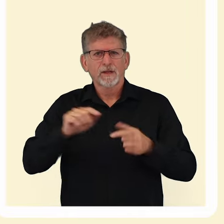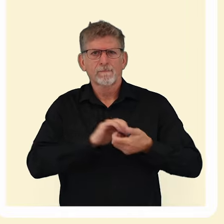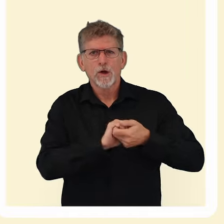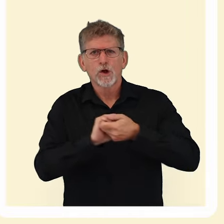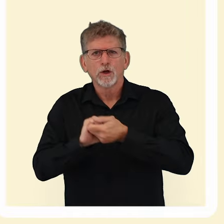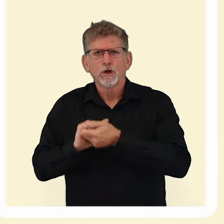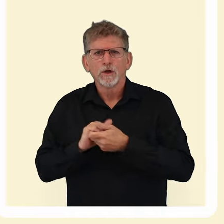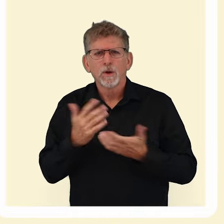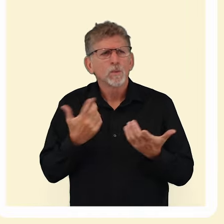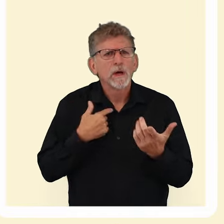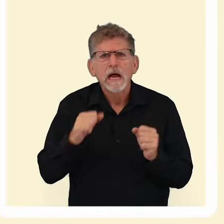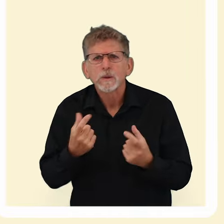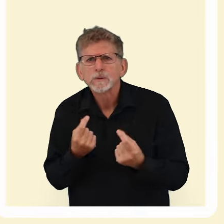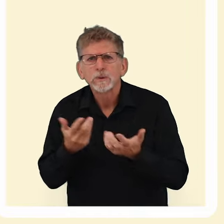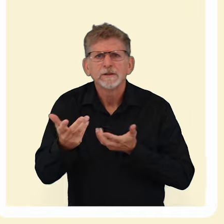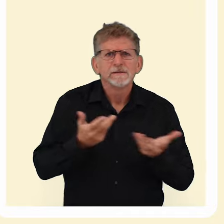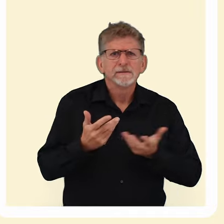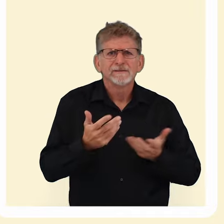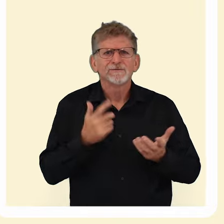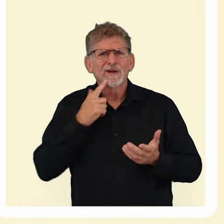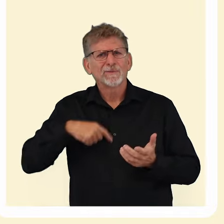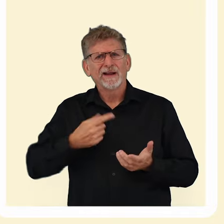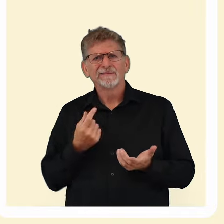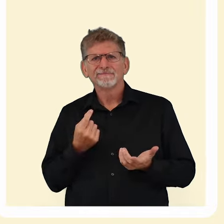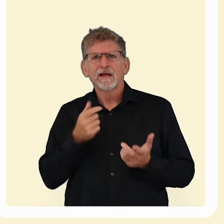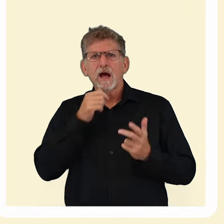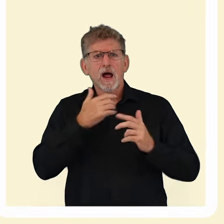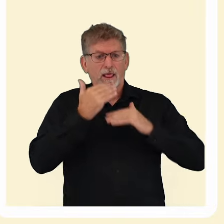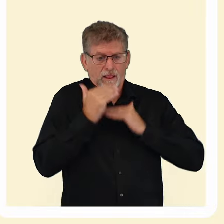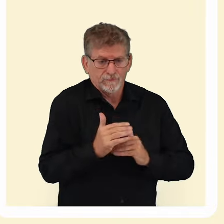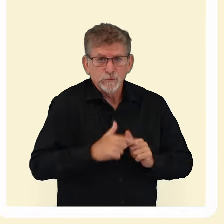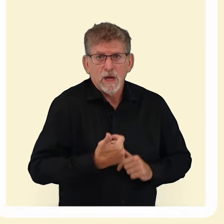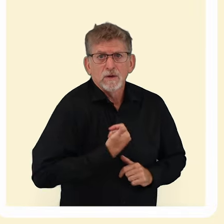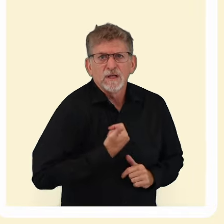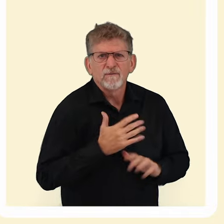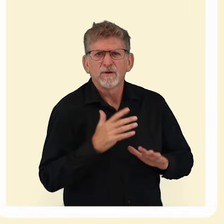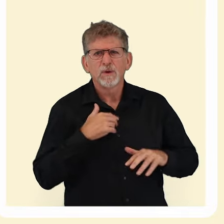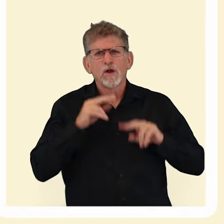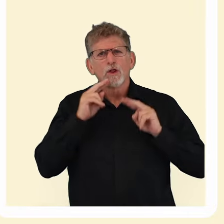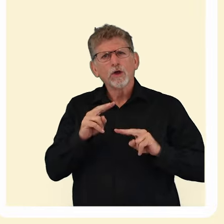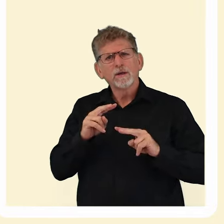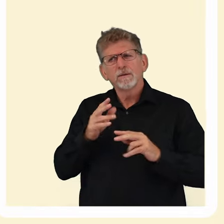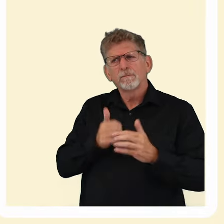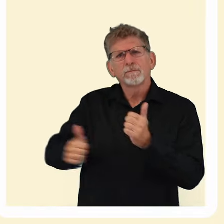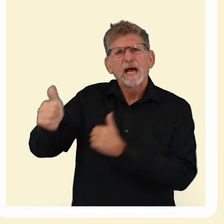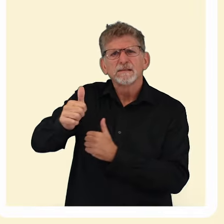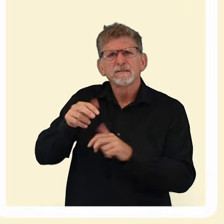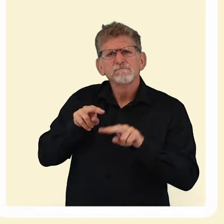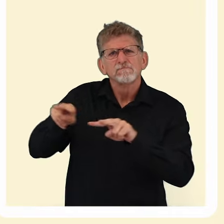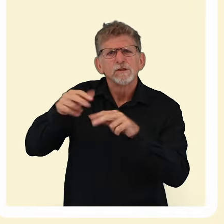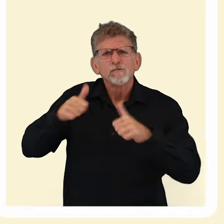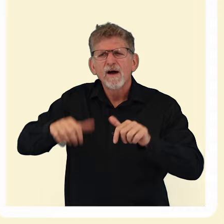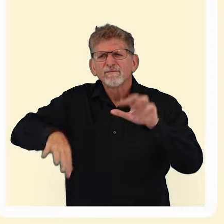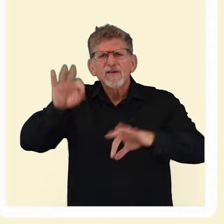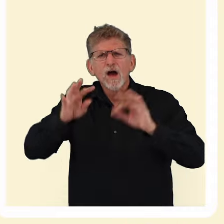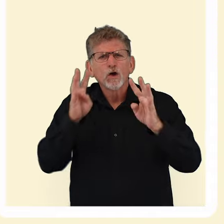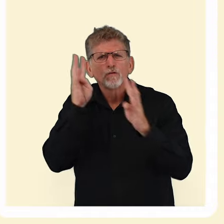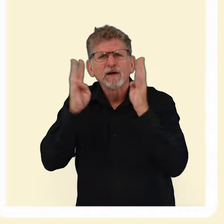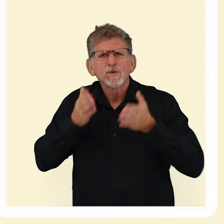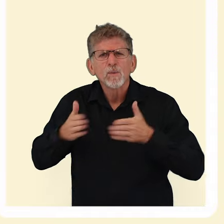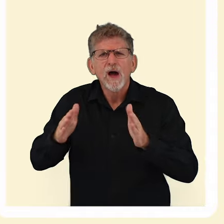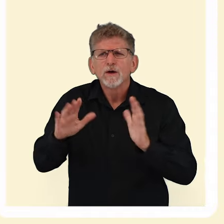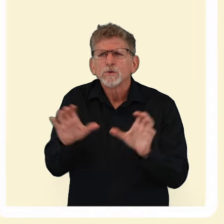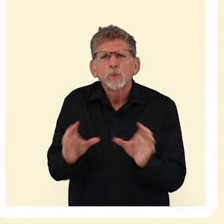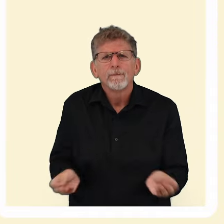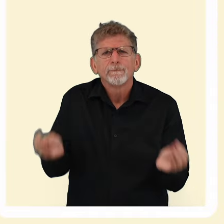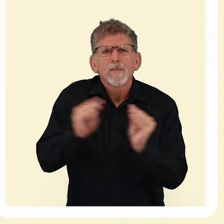or we're not constraining ourselves by what we've done in the past, but we're trying to find creative new ways to try to do more. All right. And always,